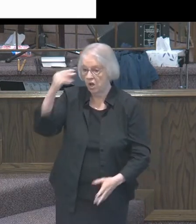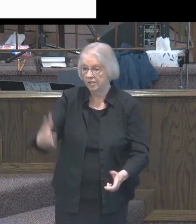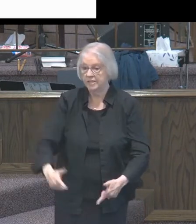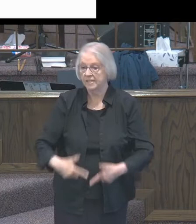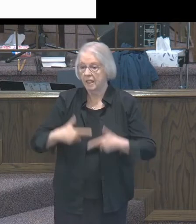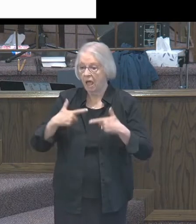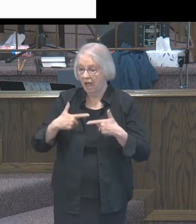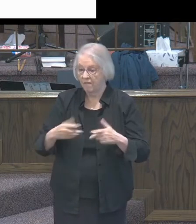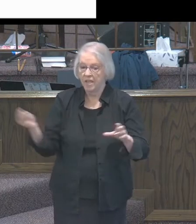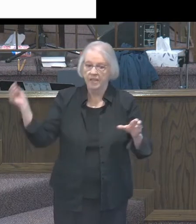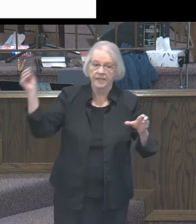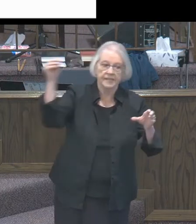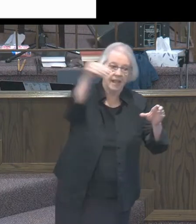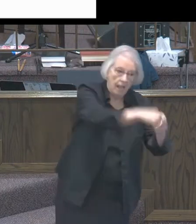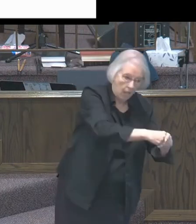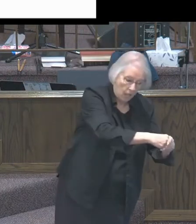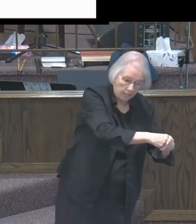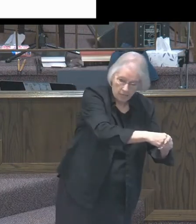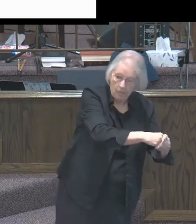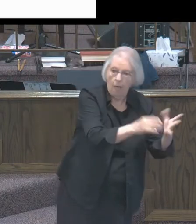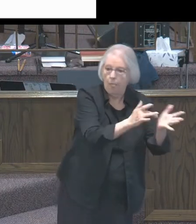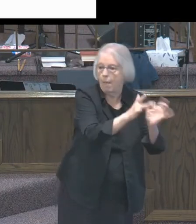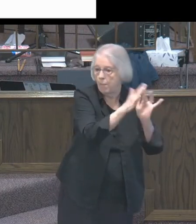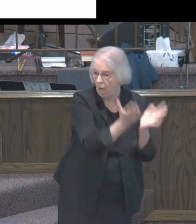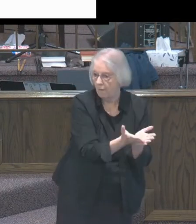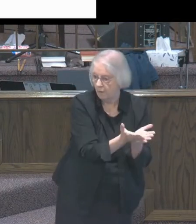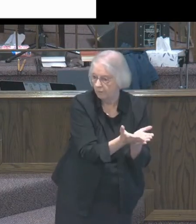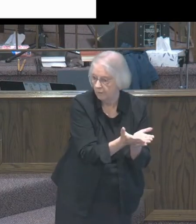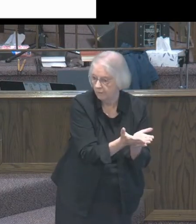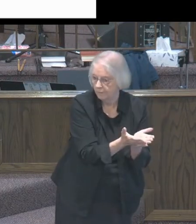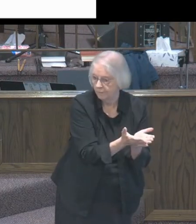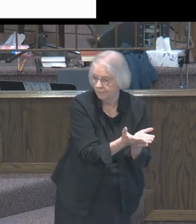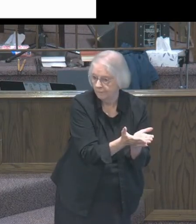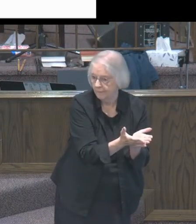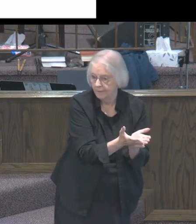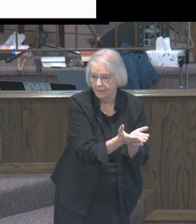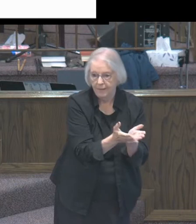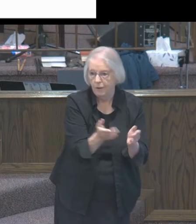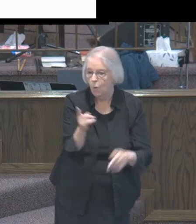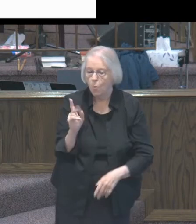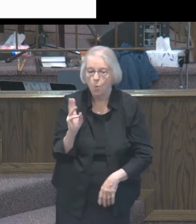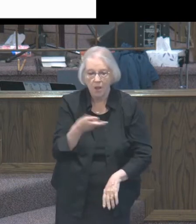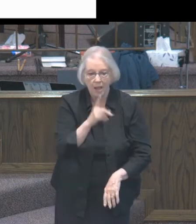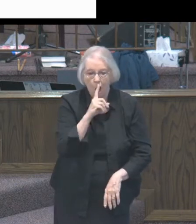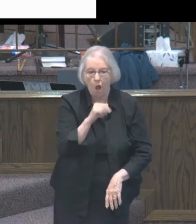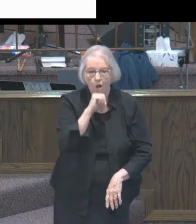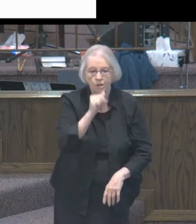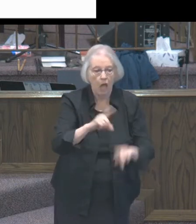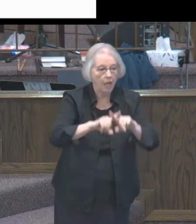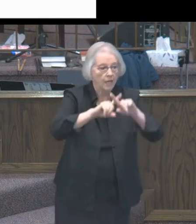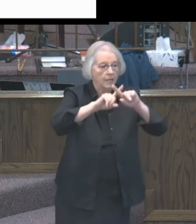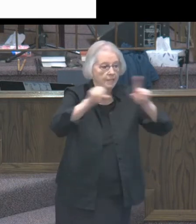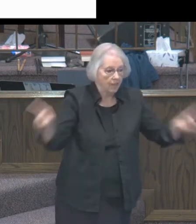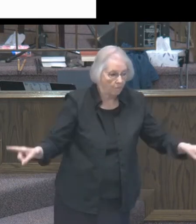murder. It's really not murder, it's really anger. The second one is adultery and marriage, and what does that